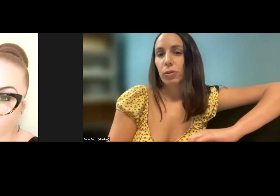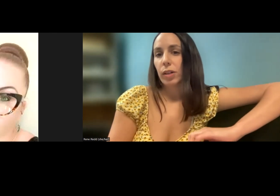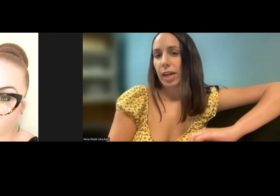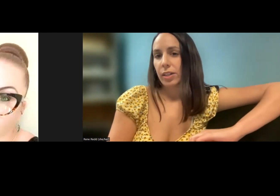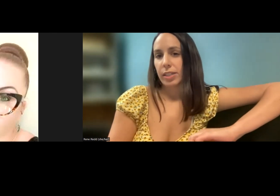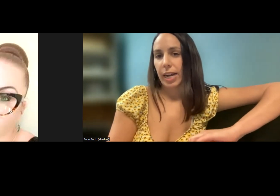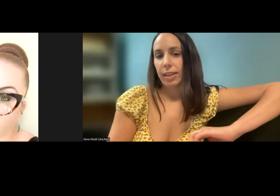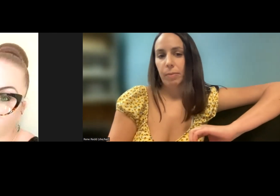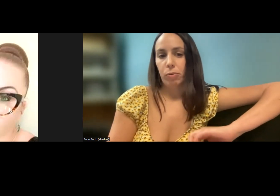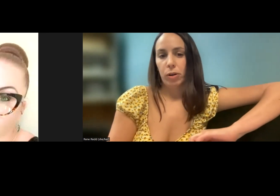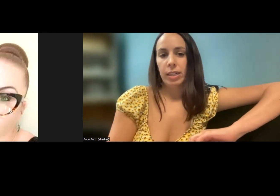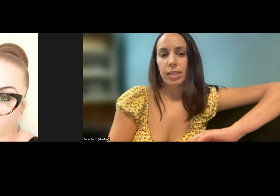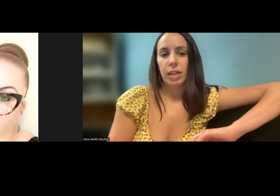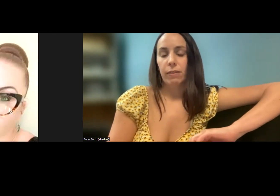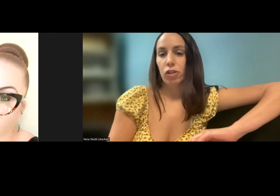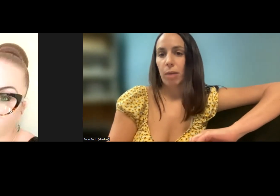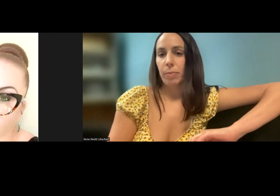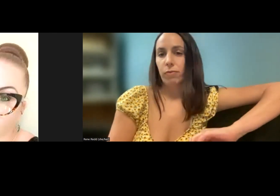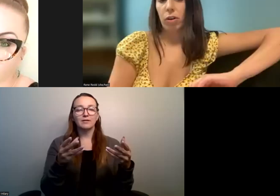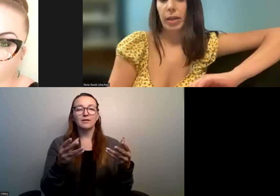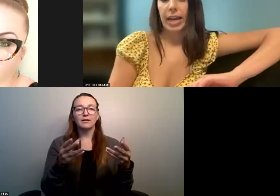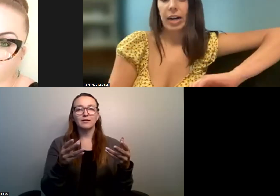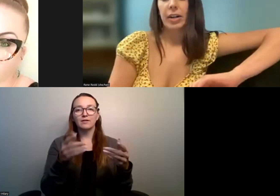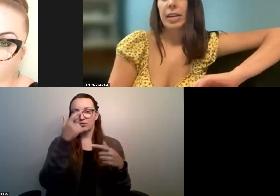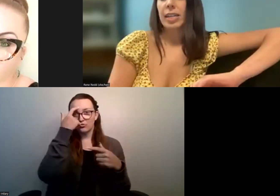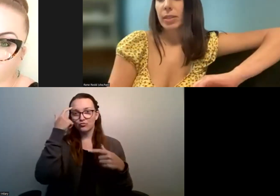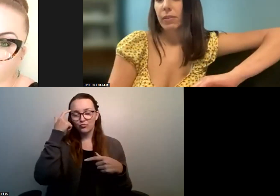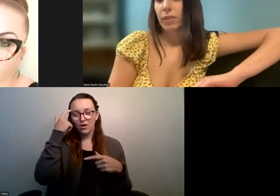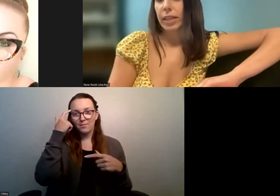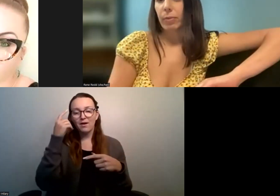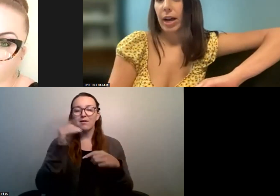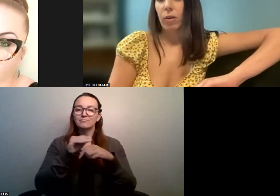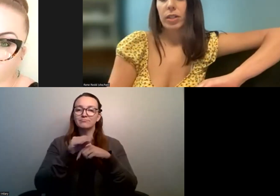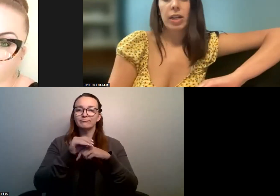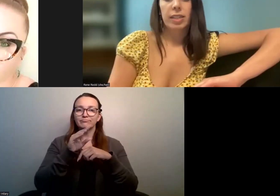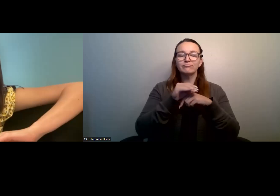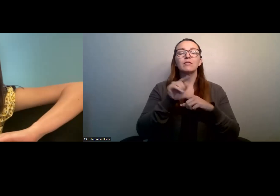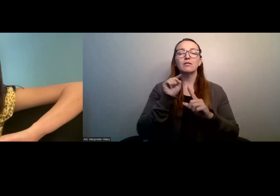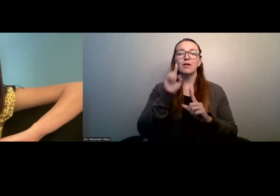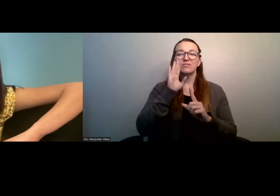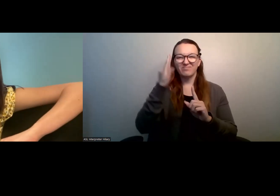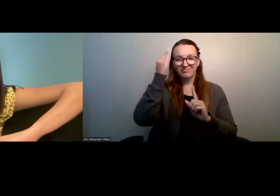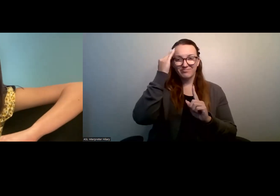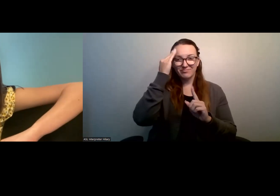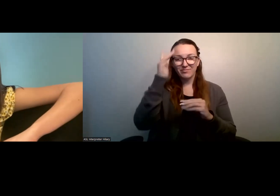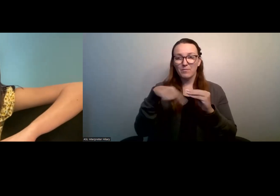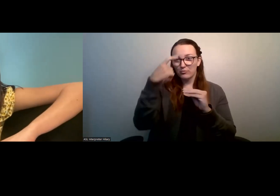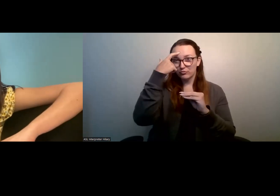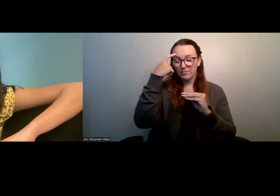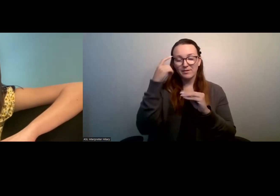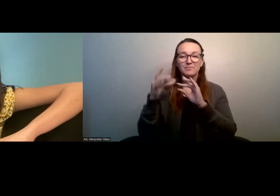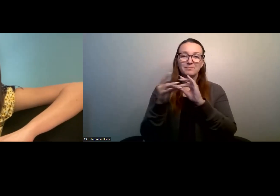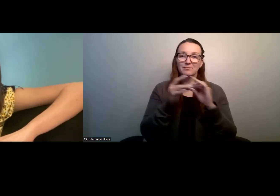who truly understand the importance of trauma-informed care, specifically around substance use disorder